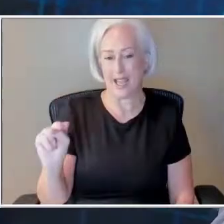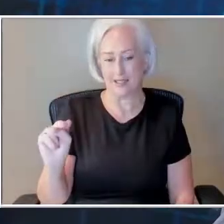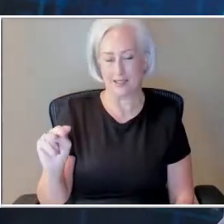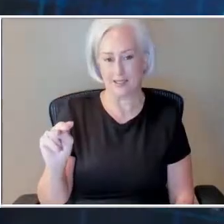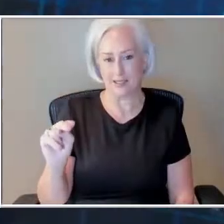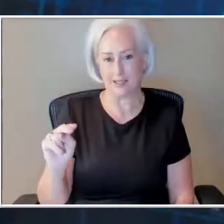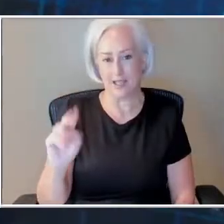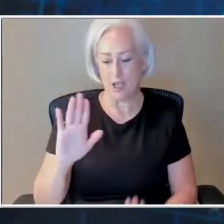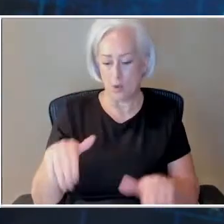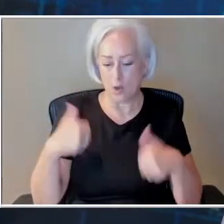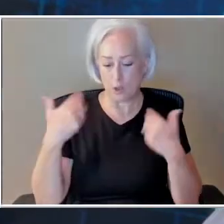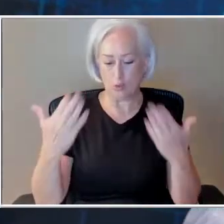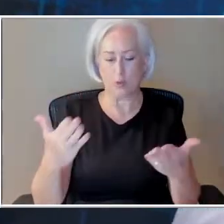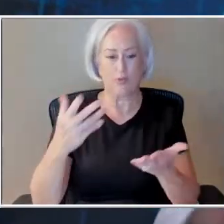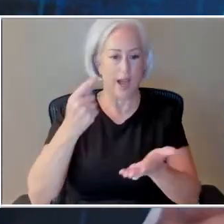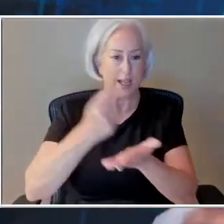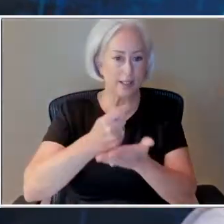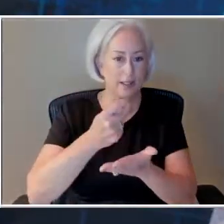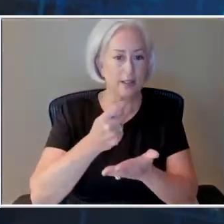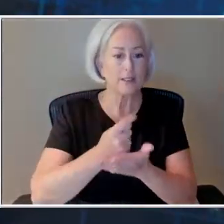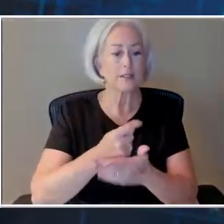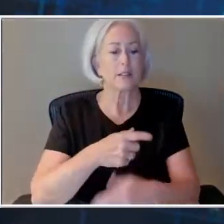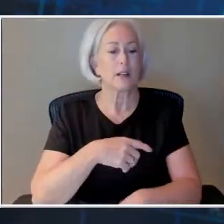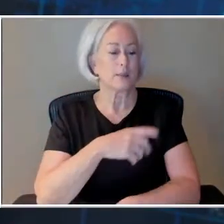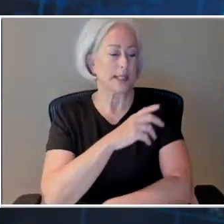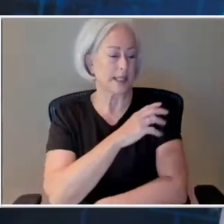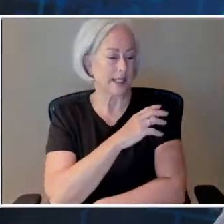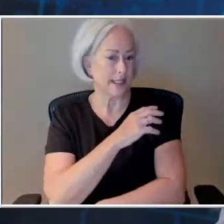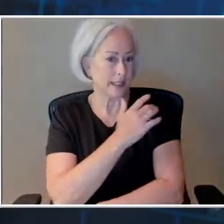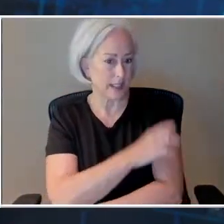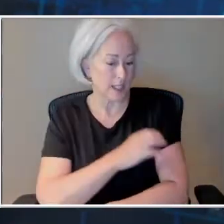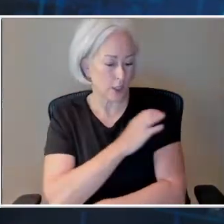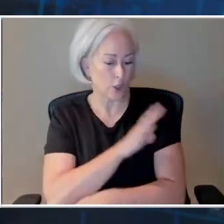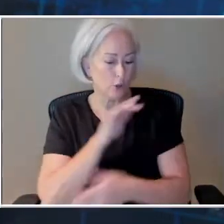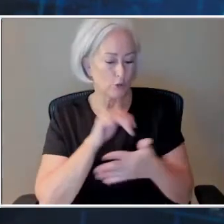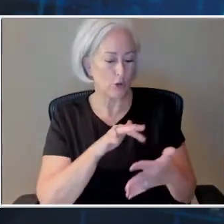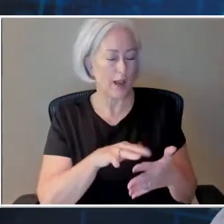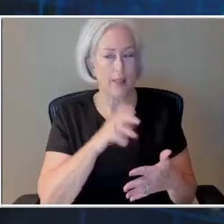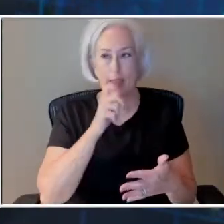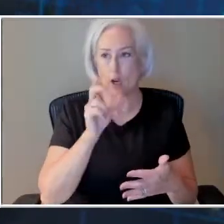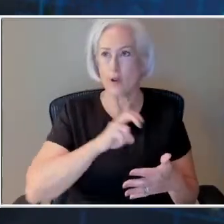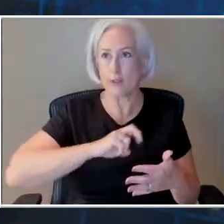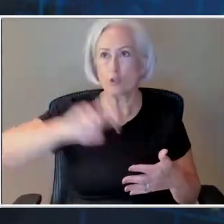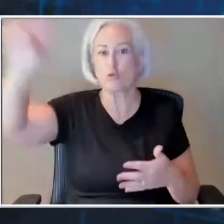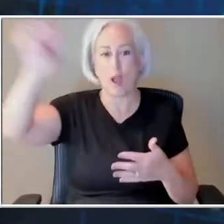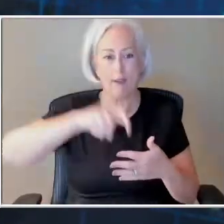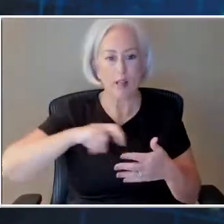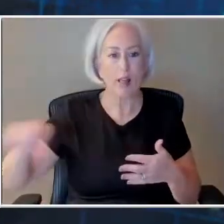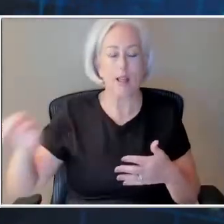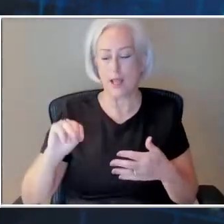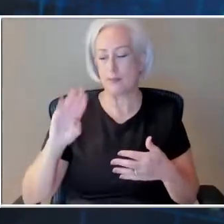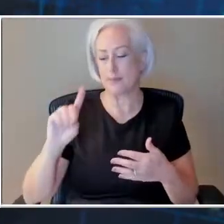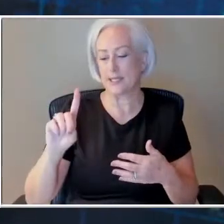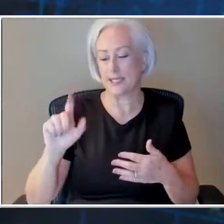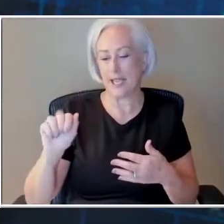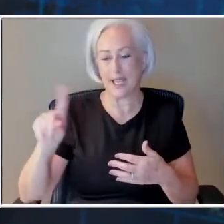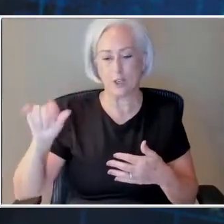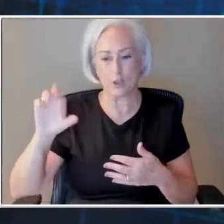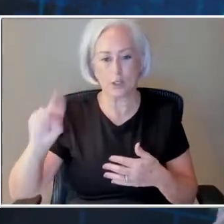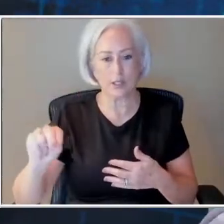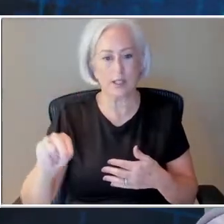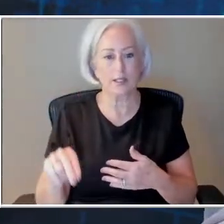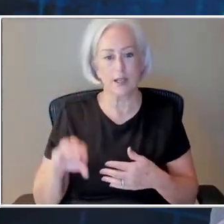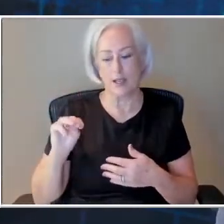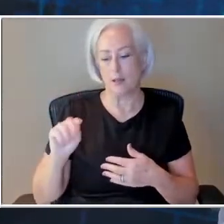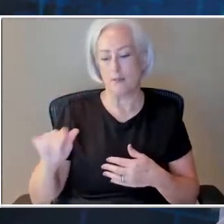trials so that they don't have to travel to Mayo Clinic or MD Anderson to get the same trials that they are, and we are